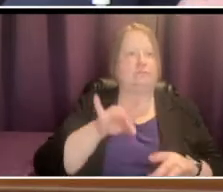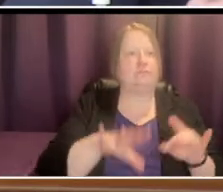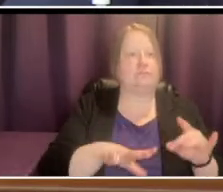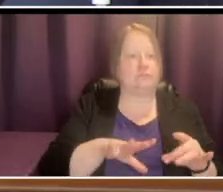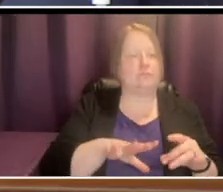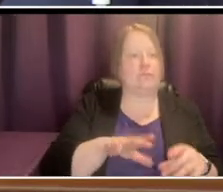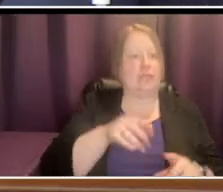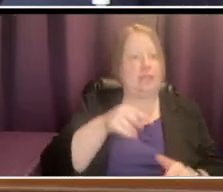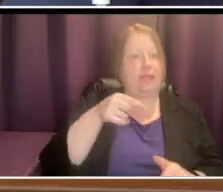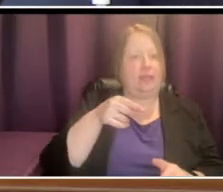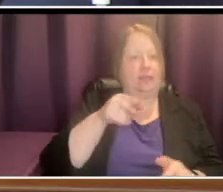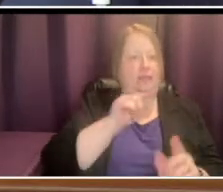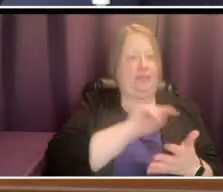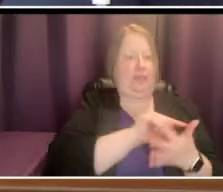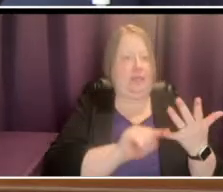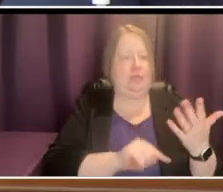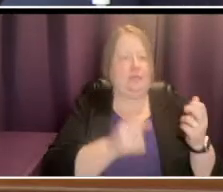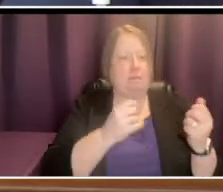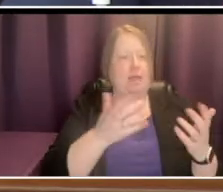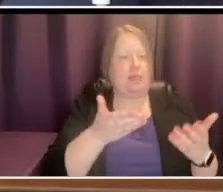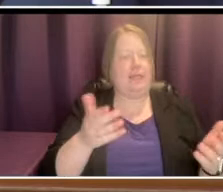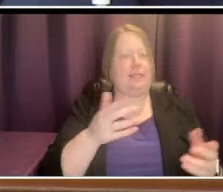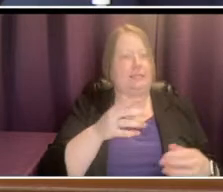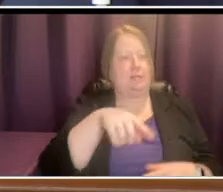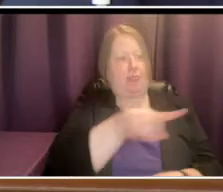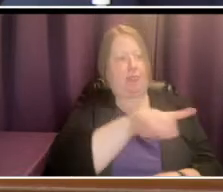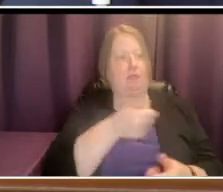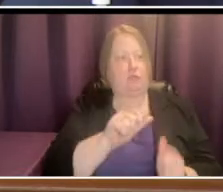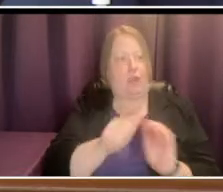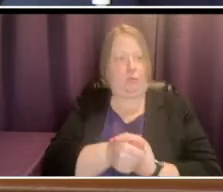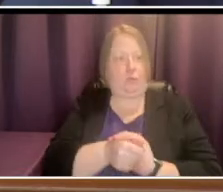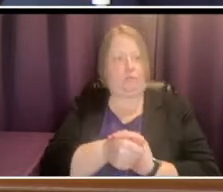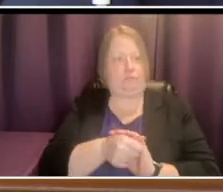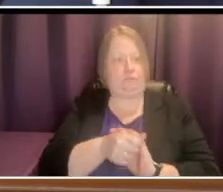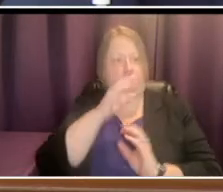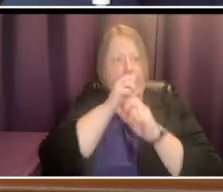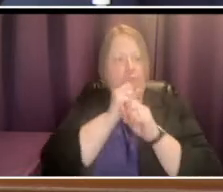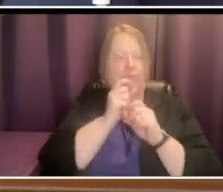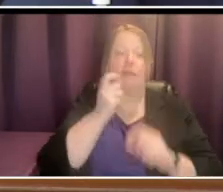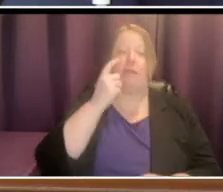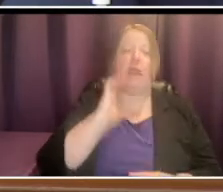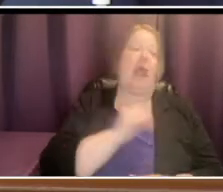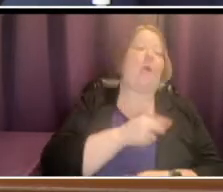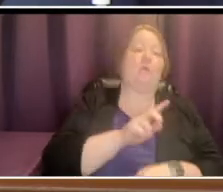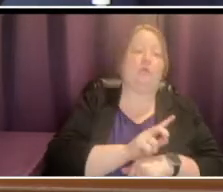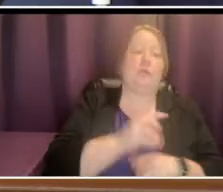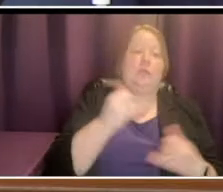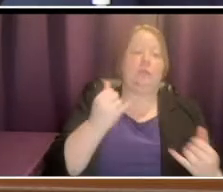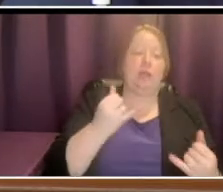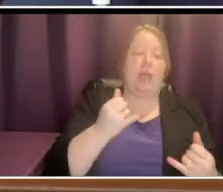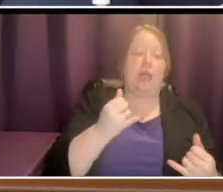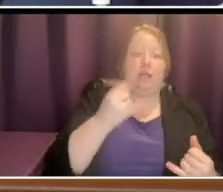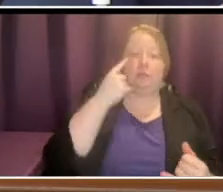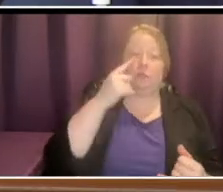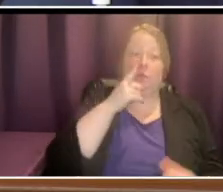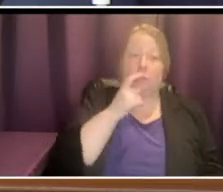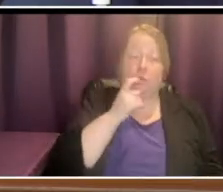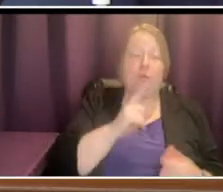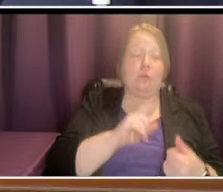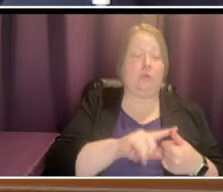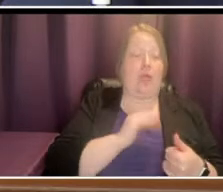concealing. But our duty today is to our country and our children and our